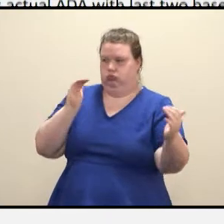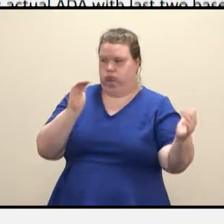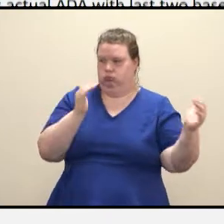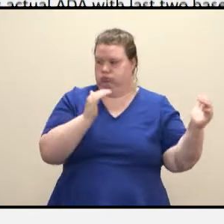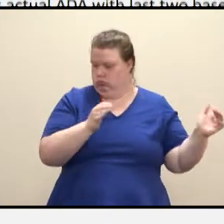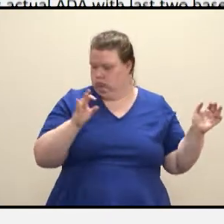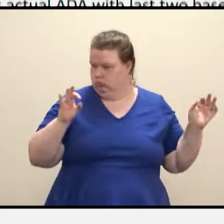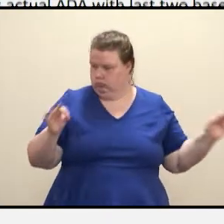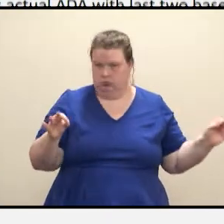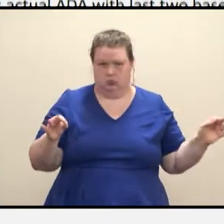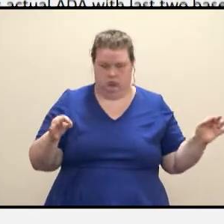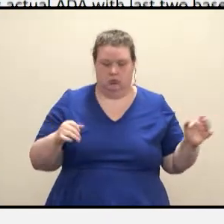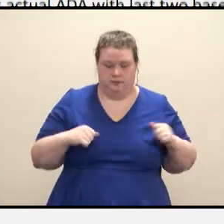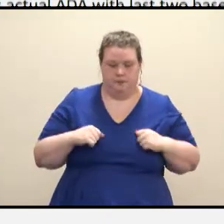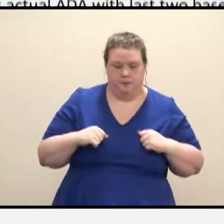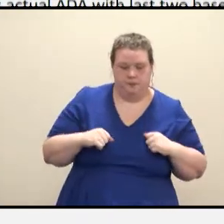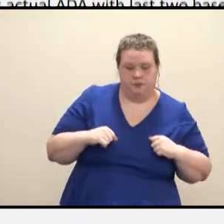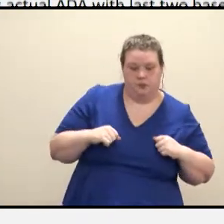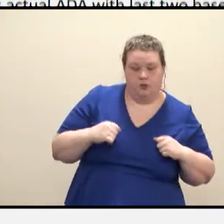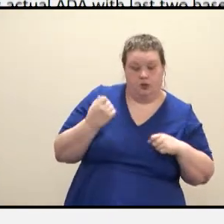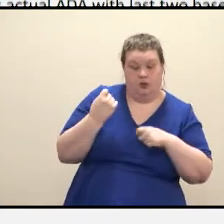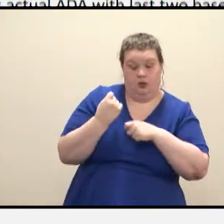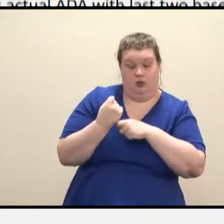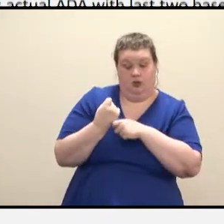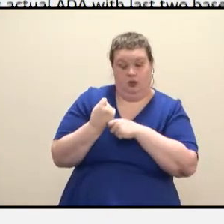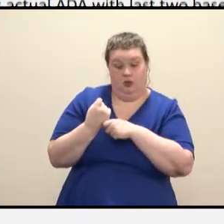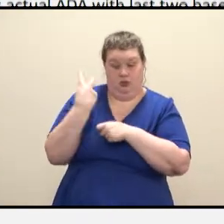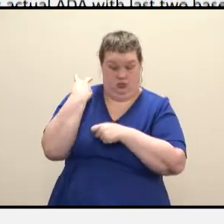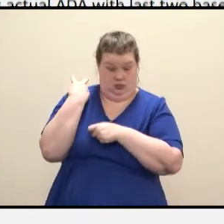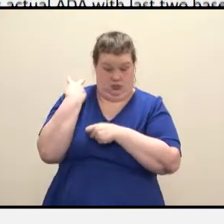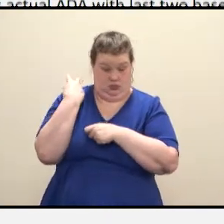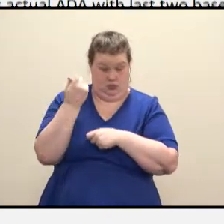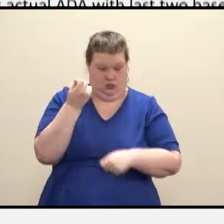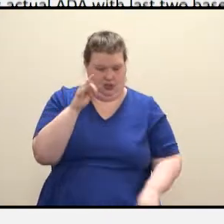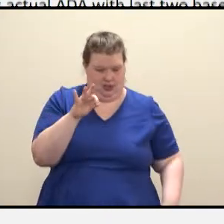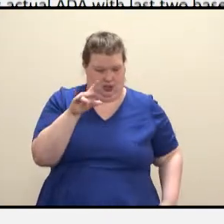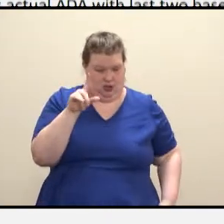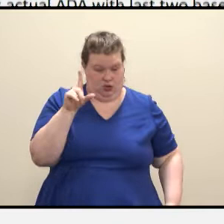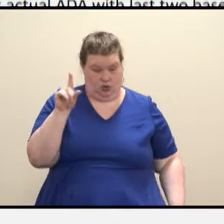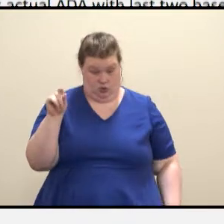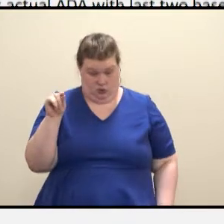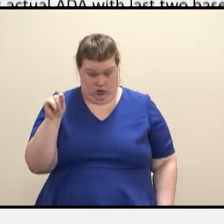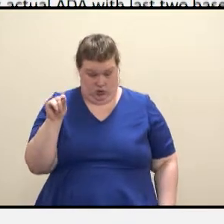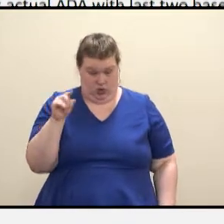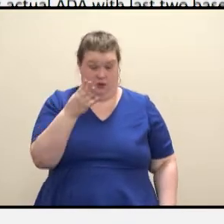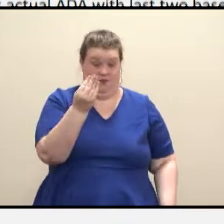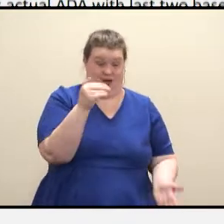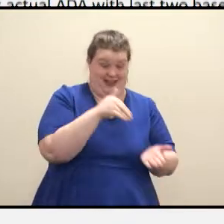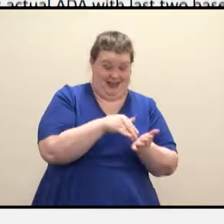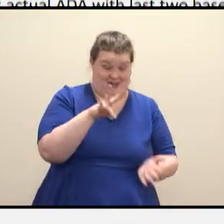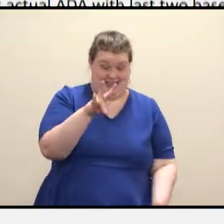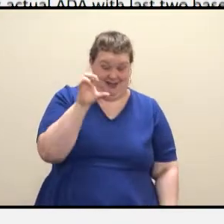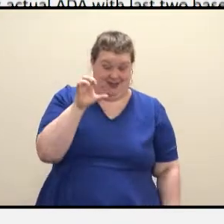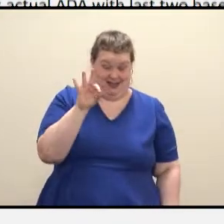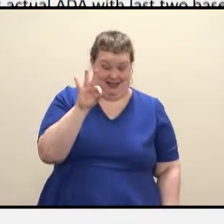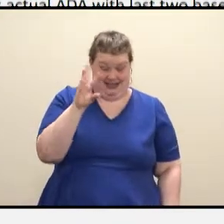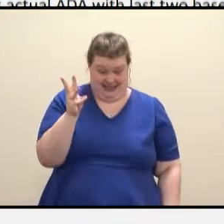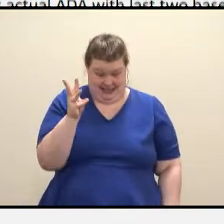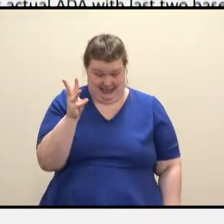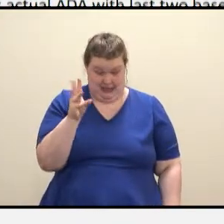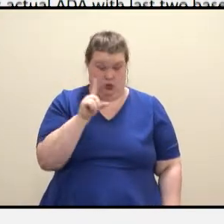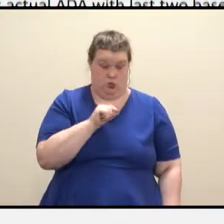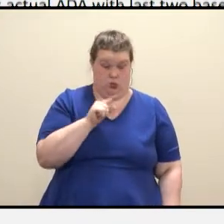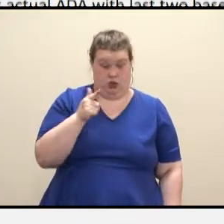as you can see, year before last, 1920, it was 14,796. 2021,